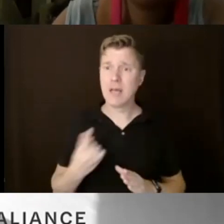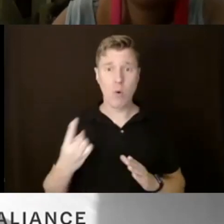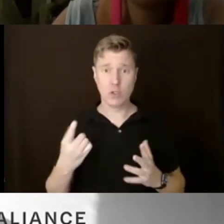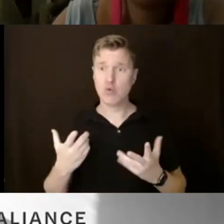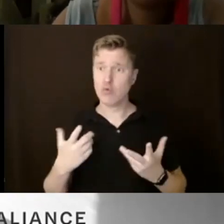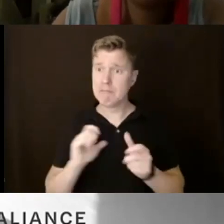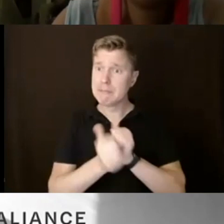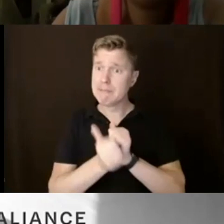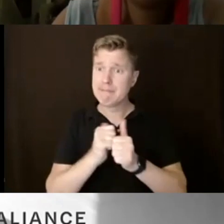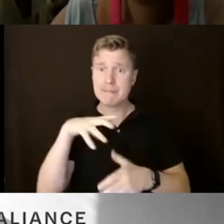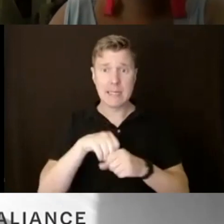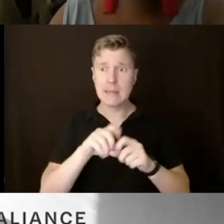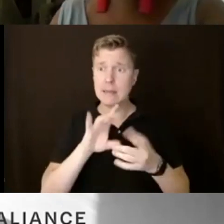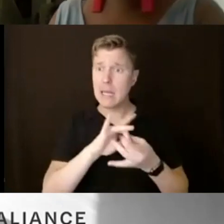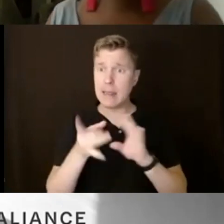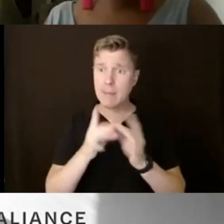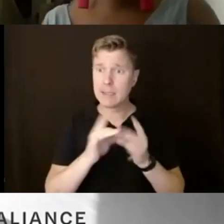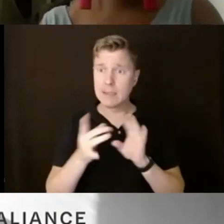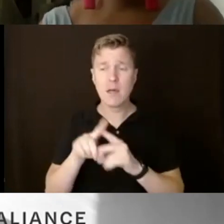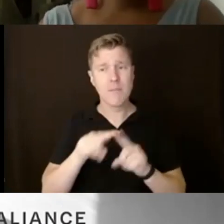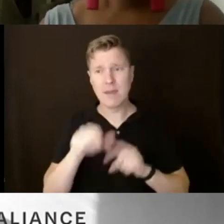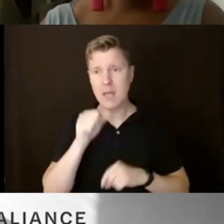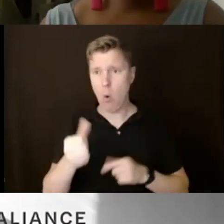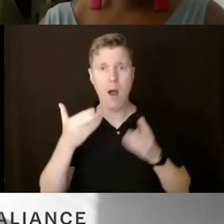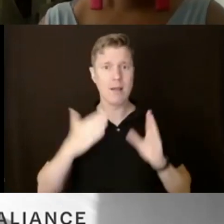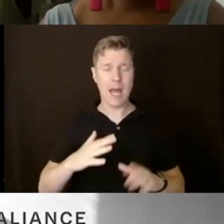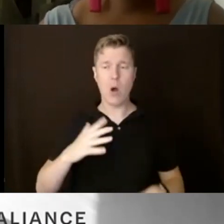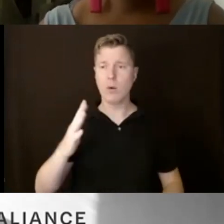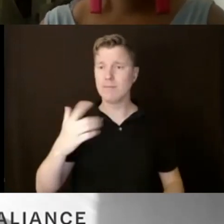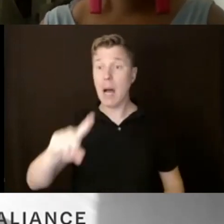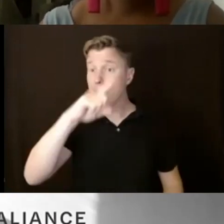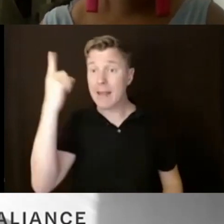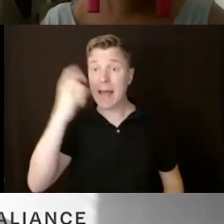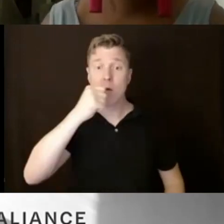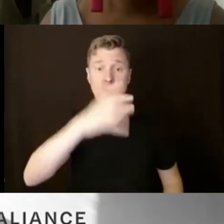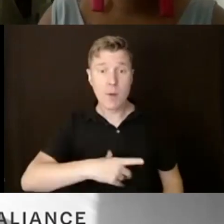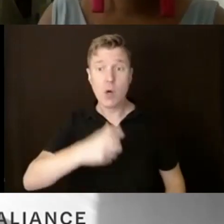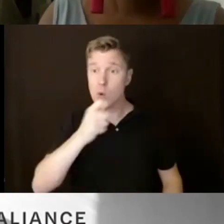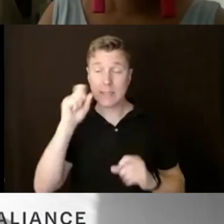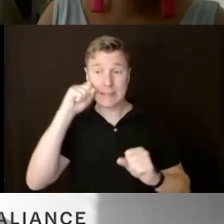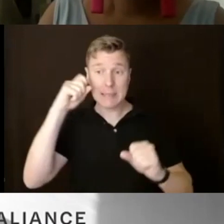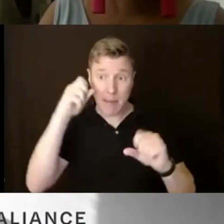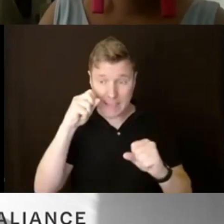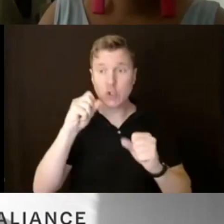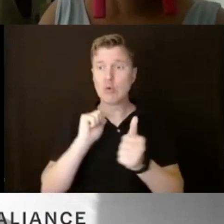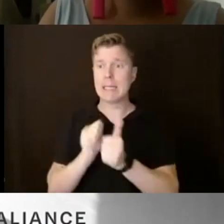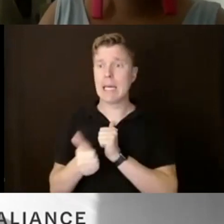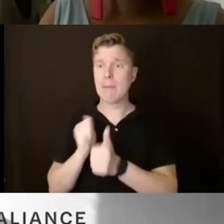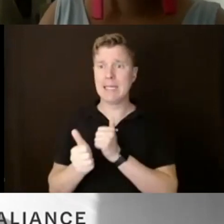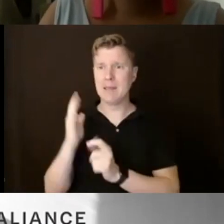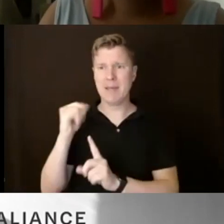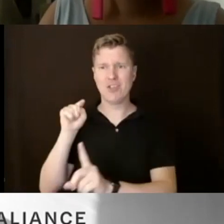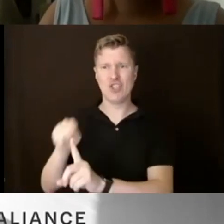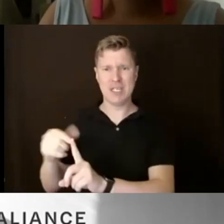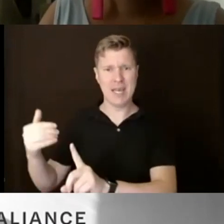Olympics, but they are not allowing a Black woman who is amazing to compete because she had